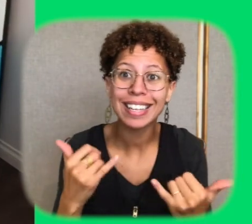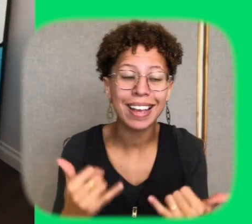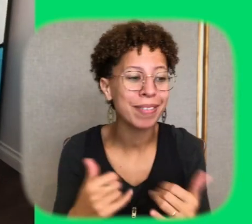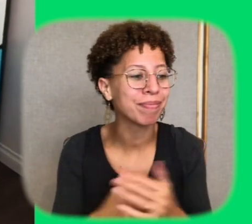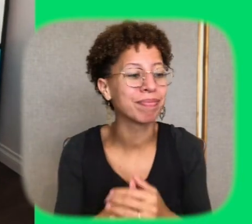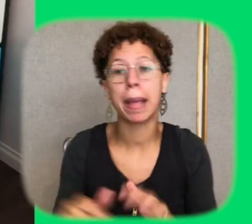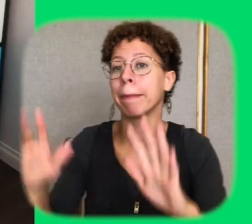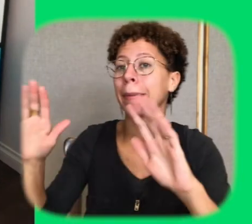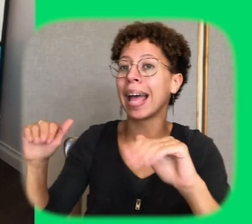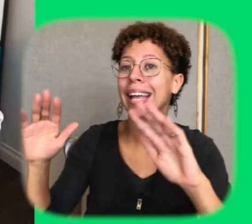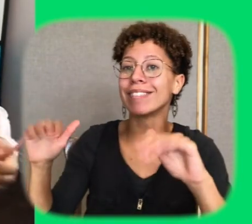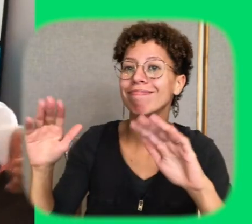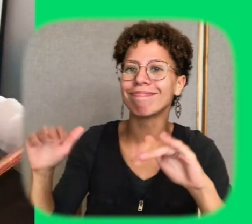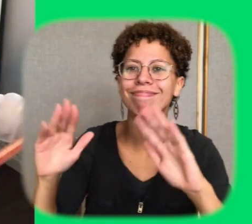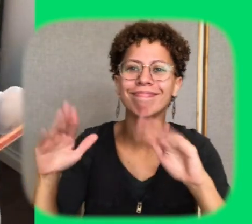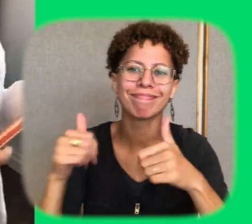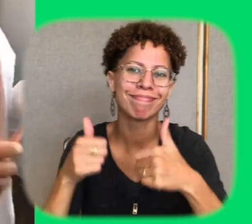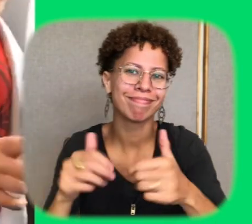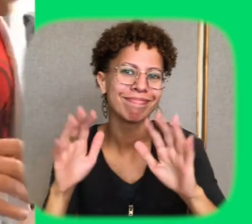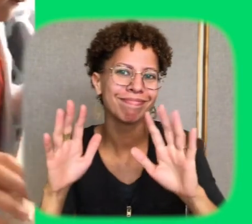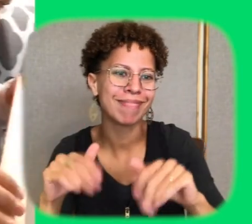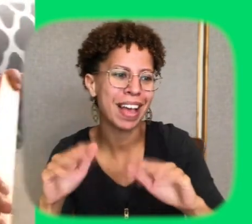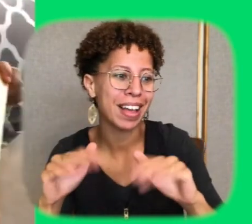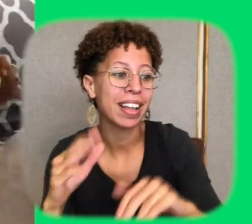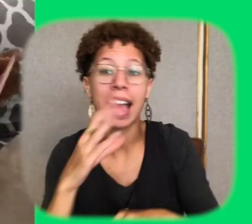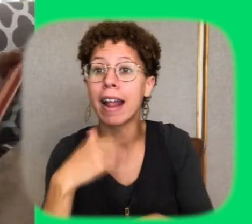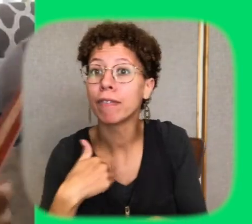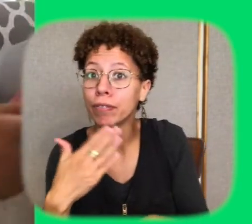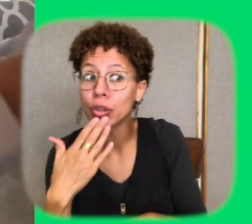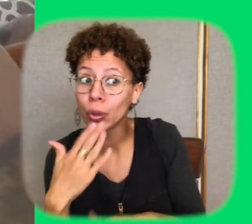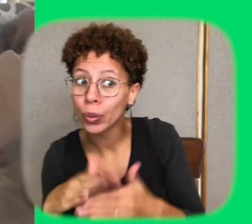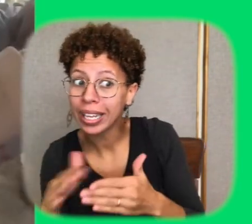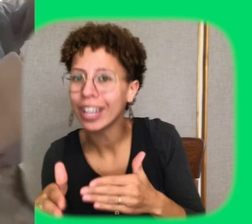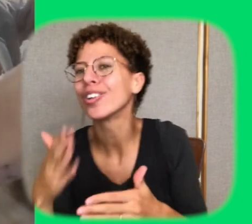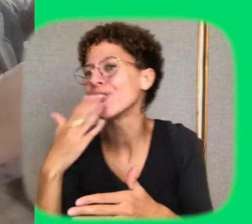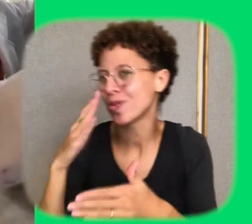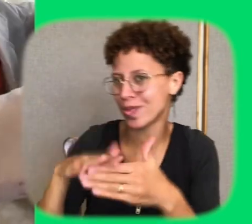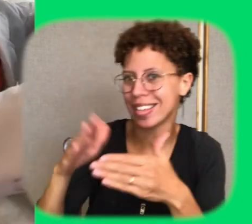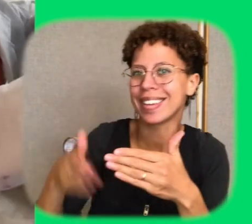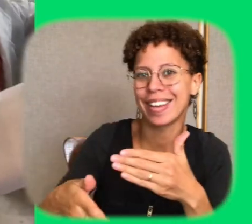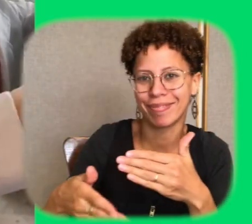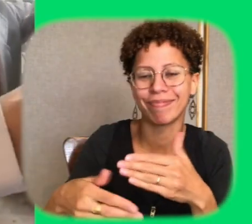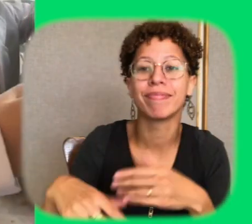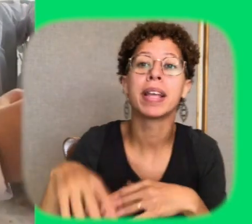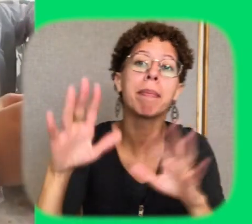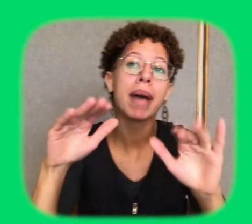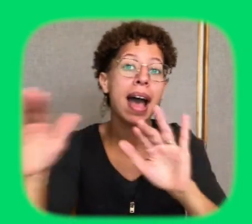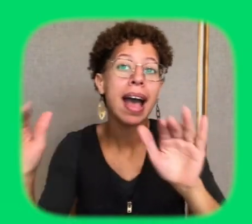And maybe have a good weekend. Have a good weekend. Bye, everyone. We'll see you Monday morning.